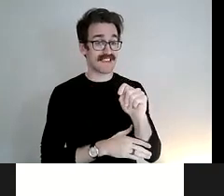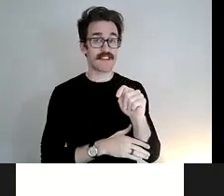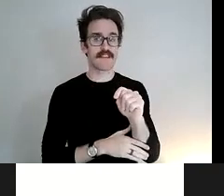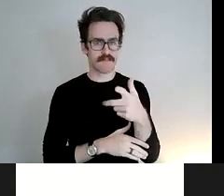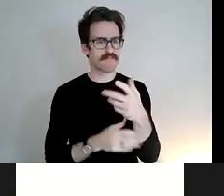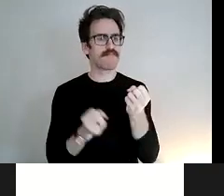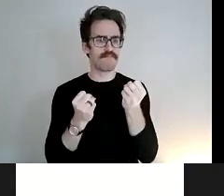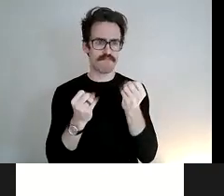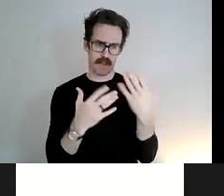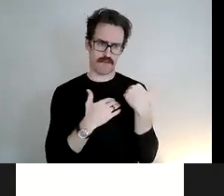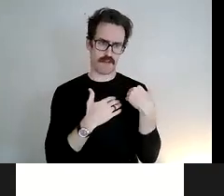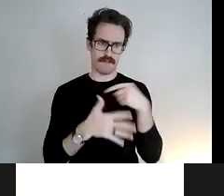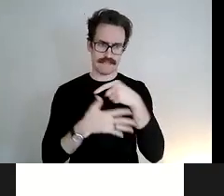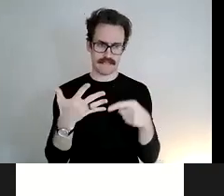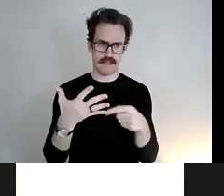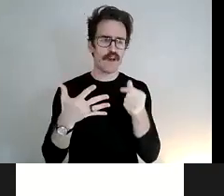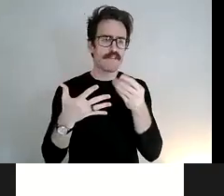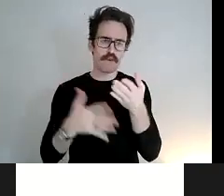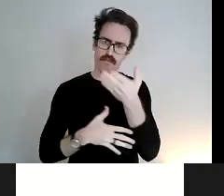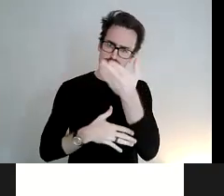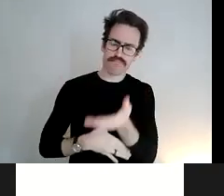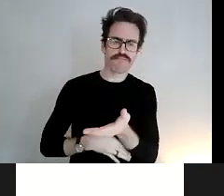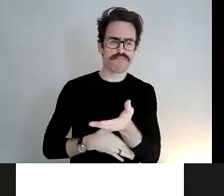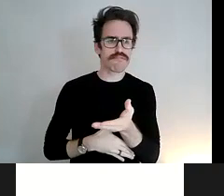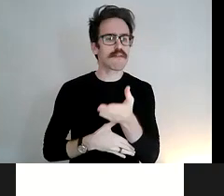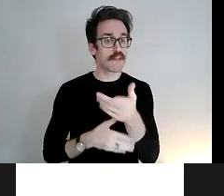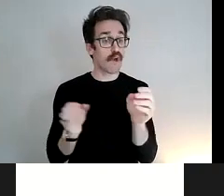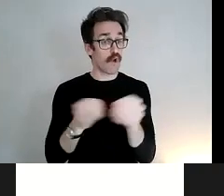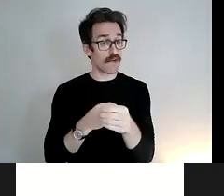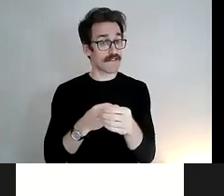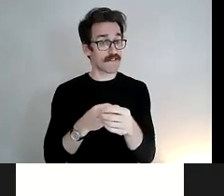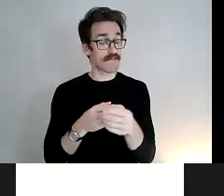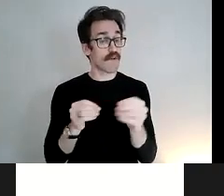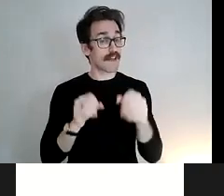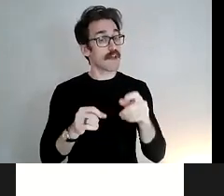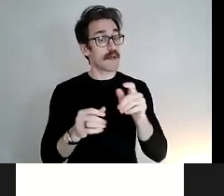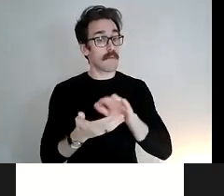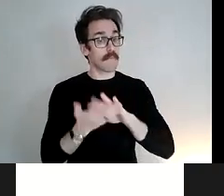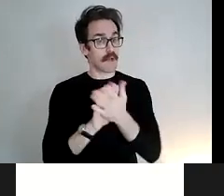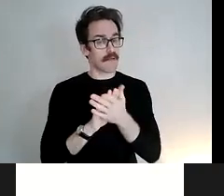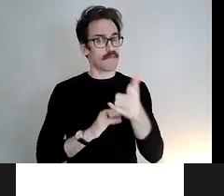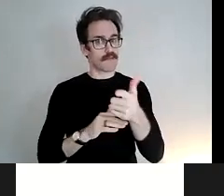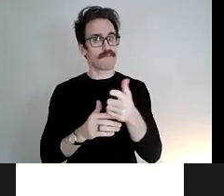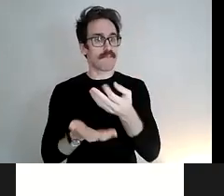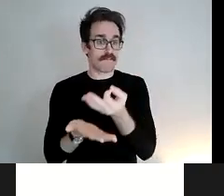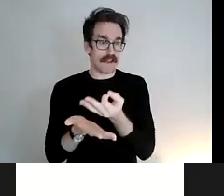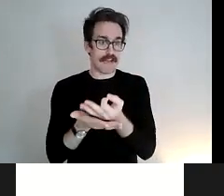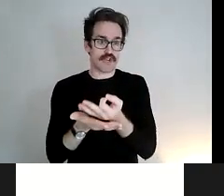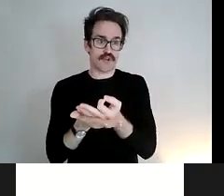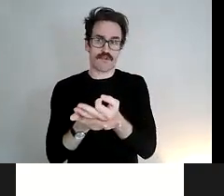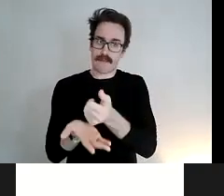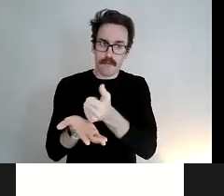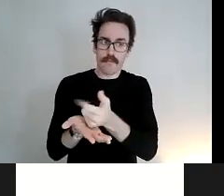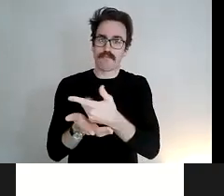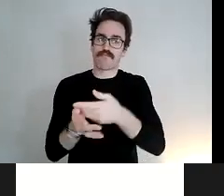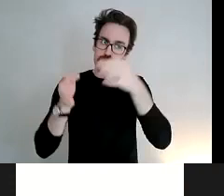things, and this is some of them. They can become, our office can become the guardian of finances for incapable people, the guardian of person